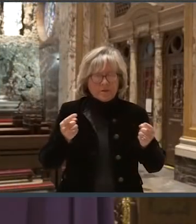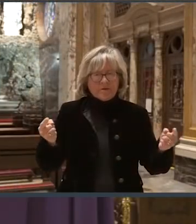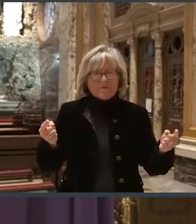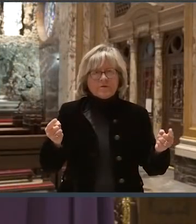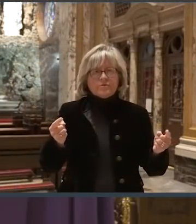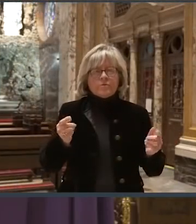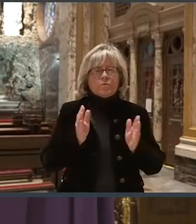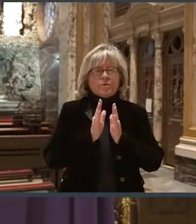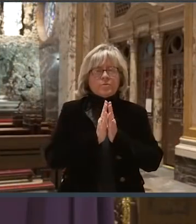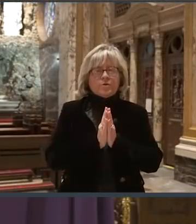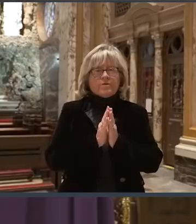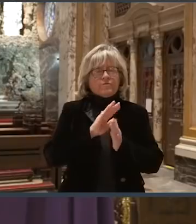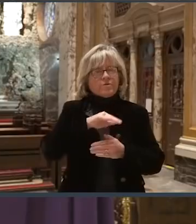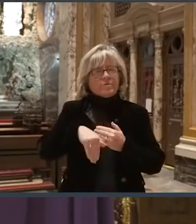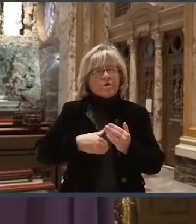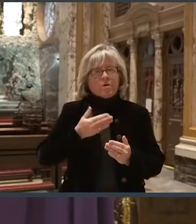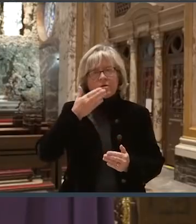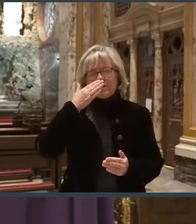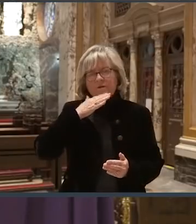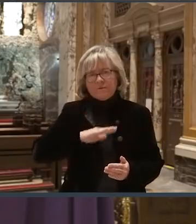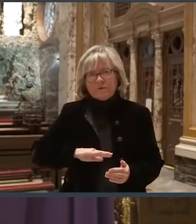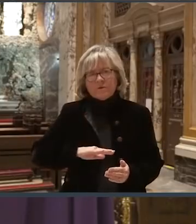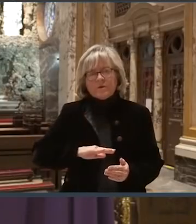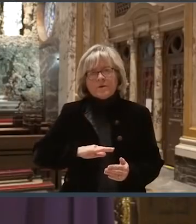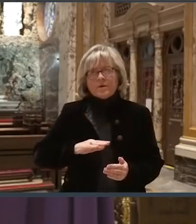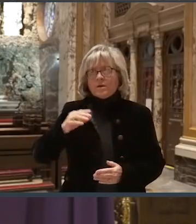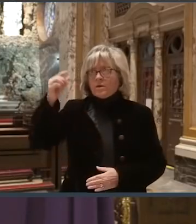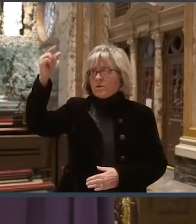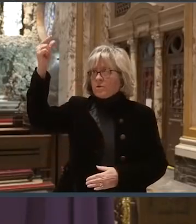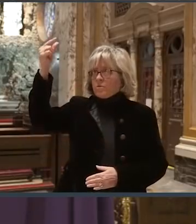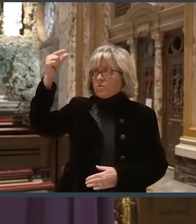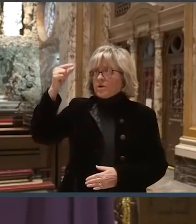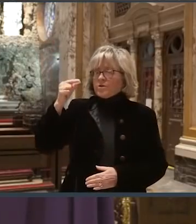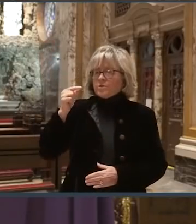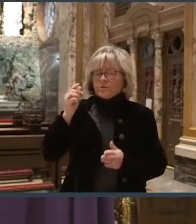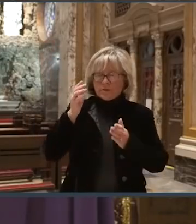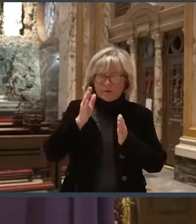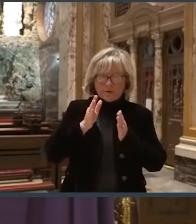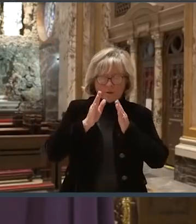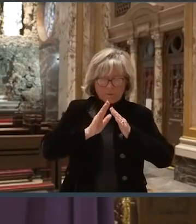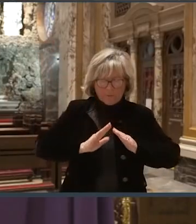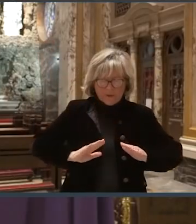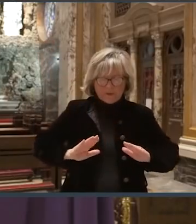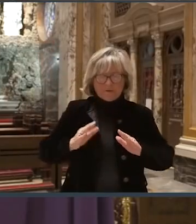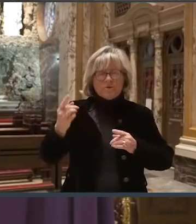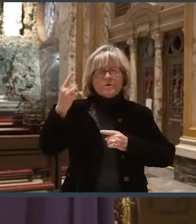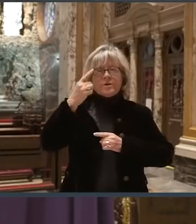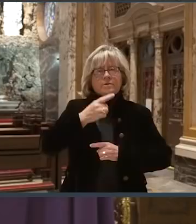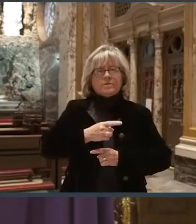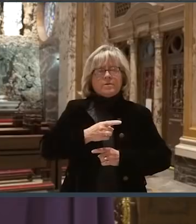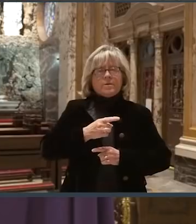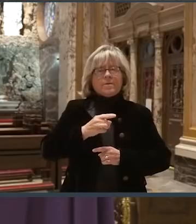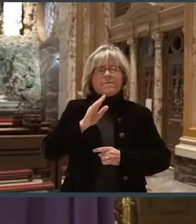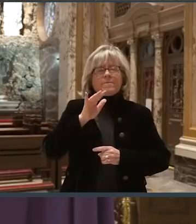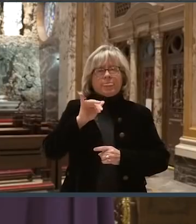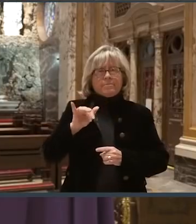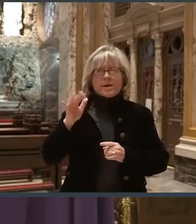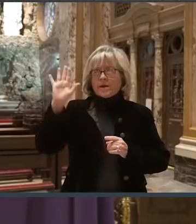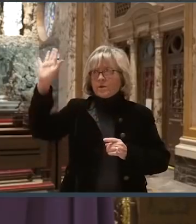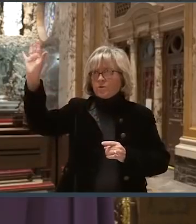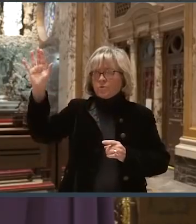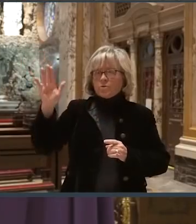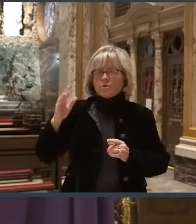Lord, we pray, from every evil, and graciously grant peace in our days, that by the help of your